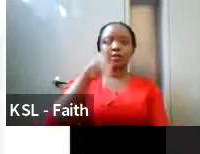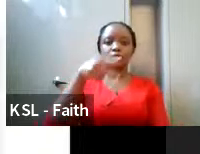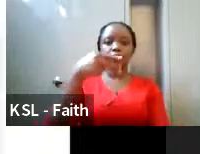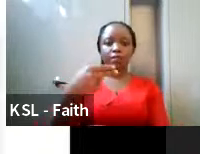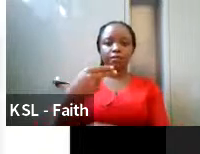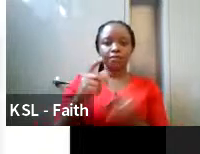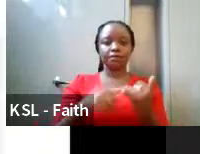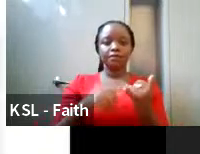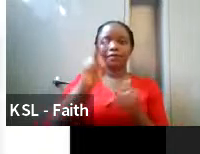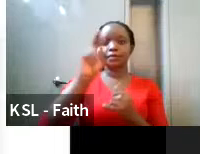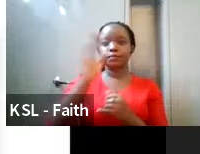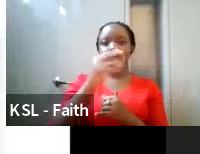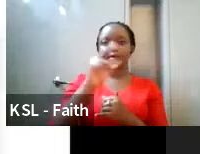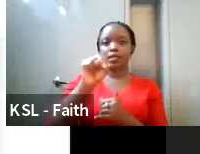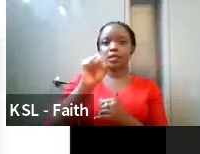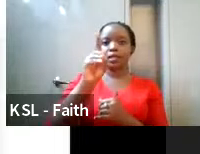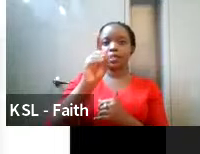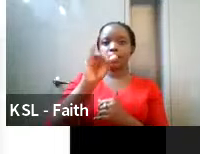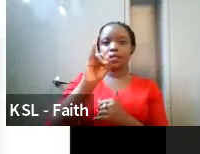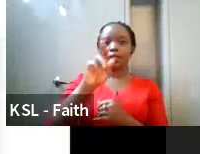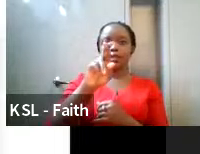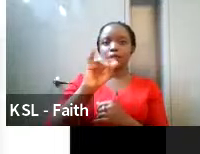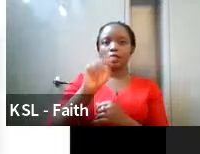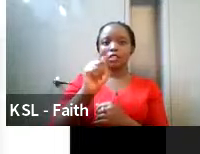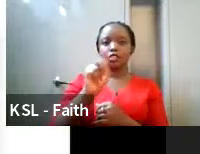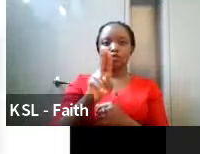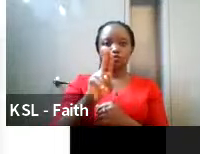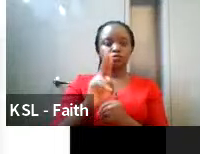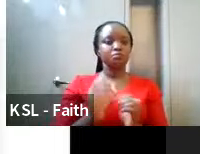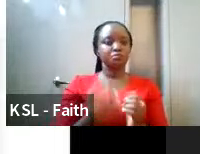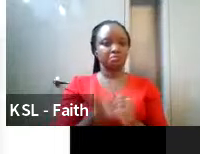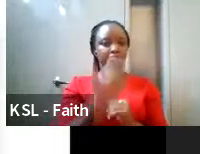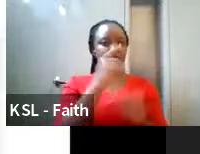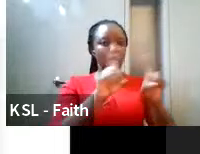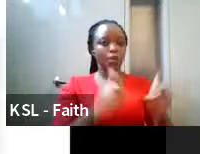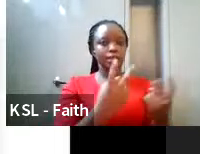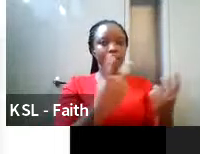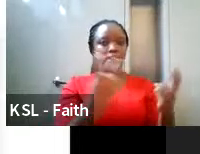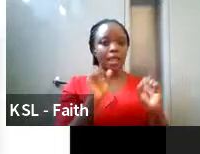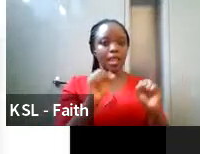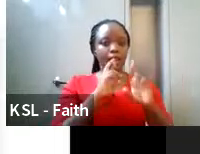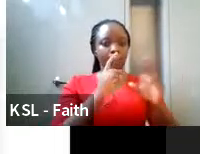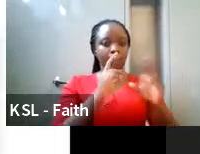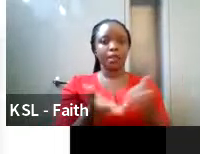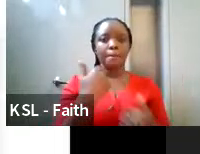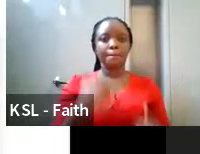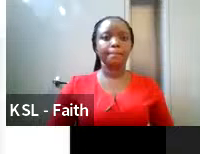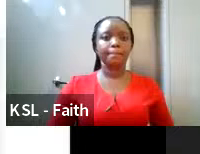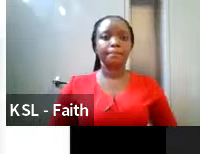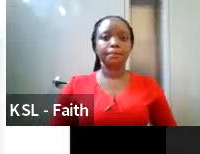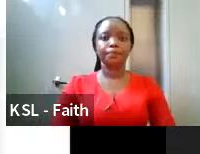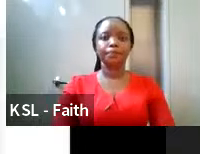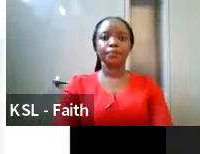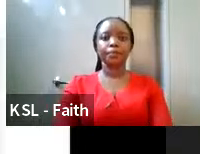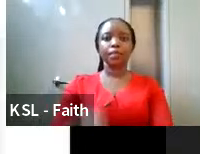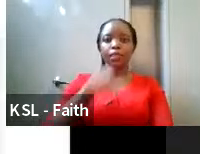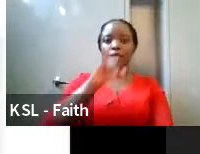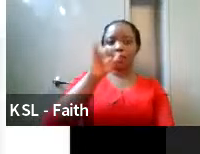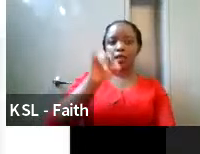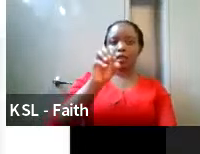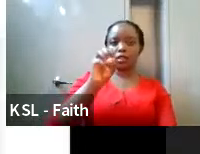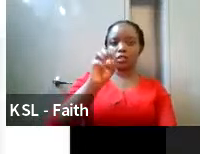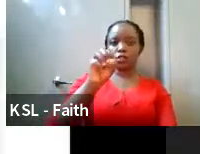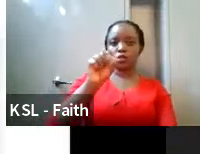Ndiritu. We will allow you to ask your question to the panelists. Mr. Joseph Nderitu, can you hear